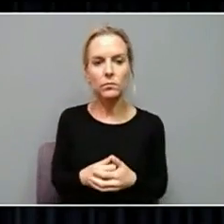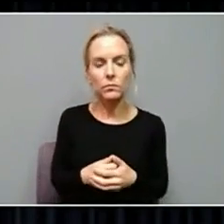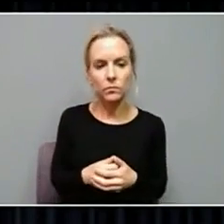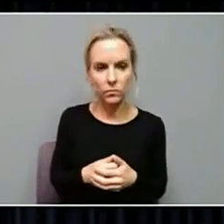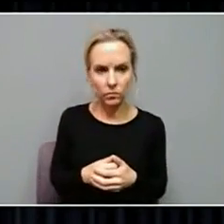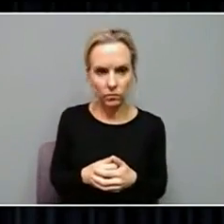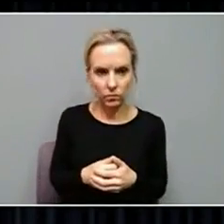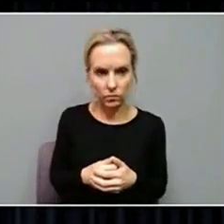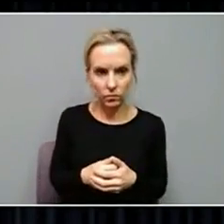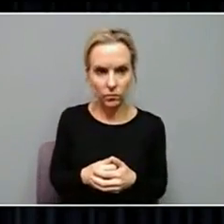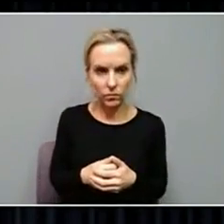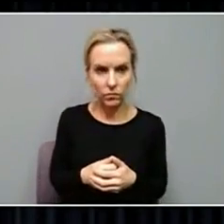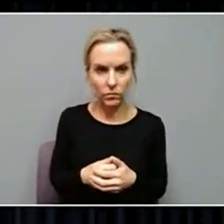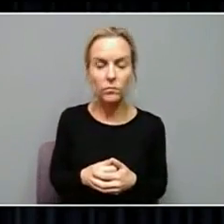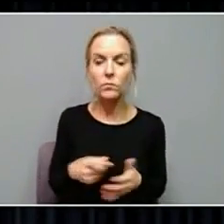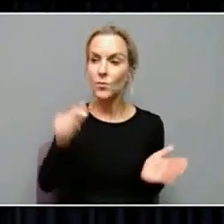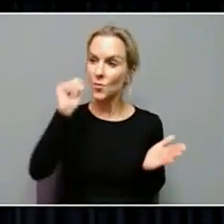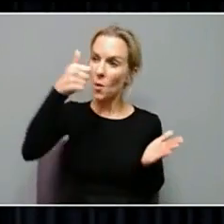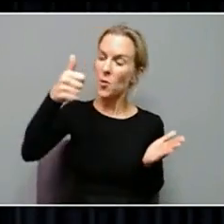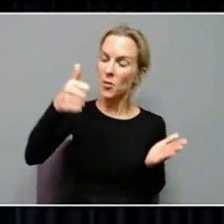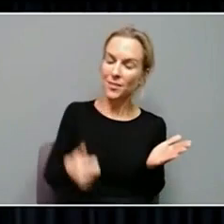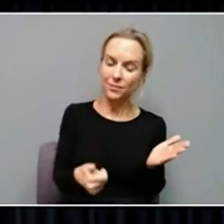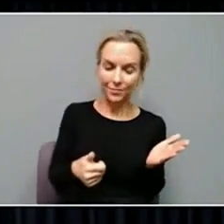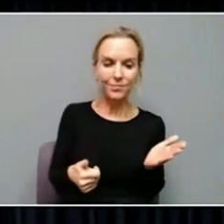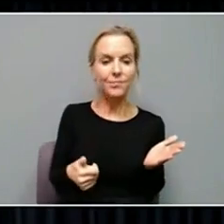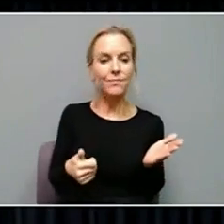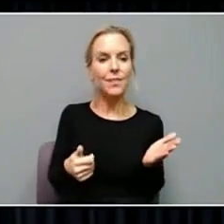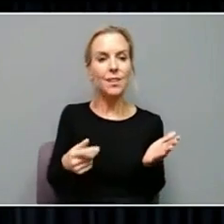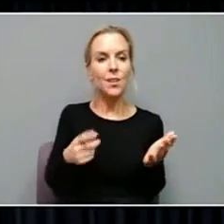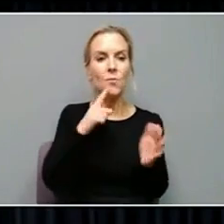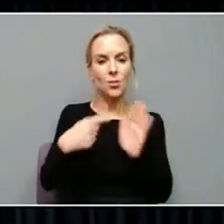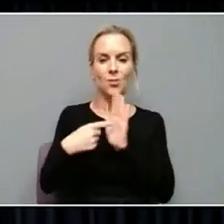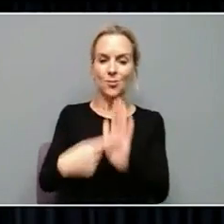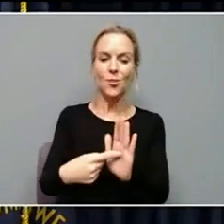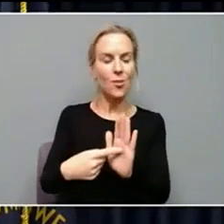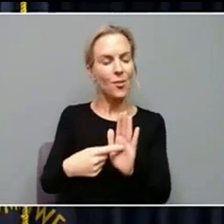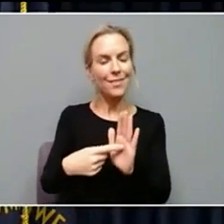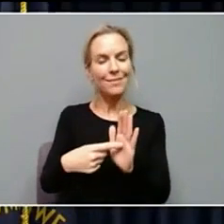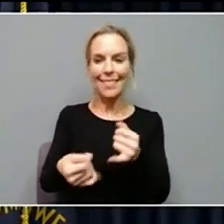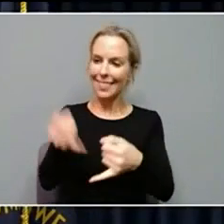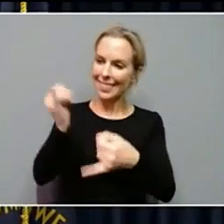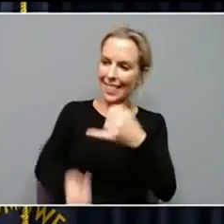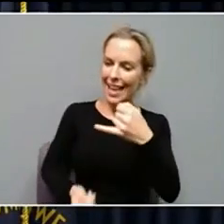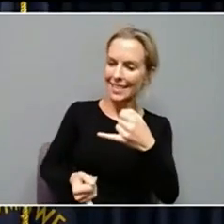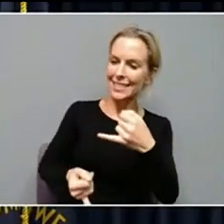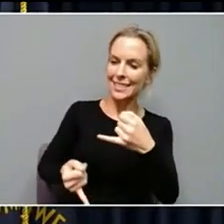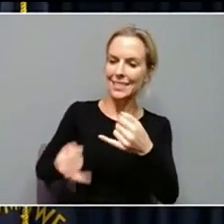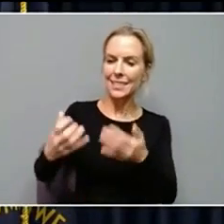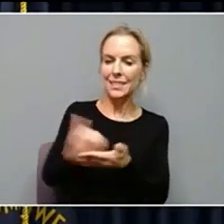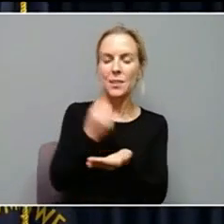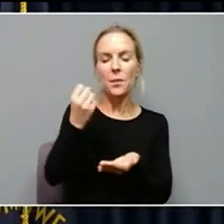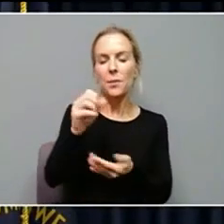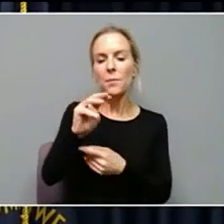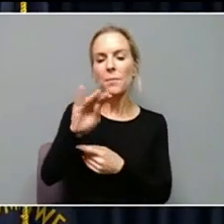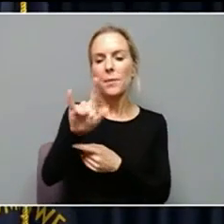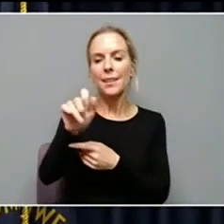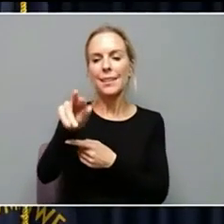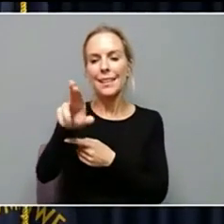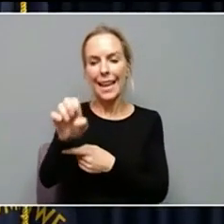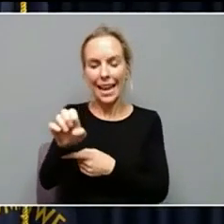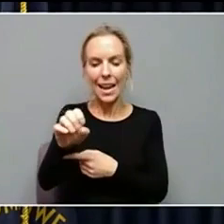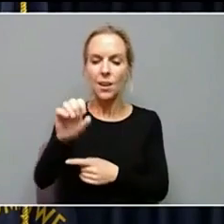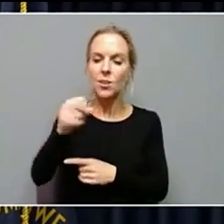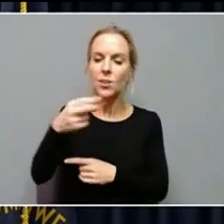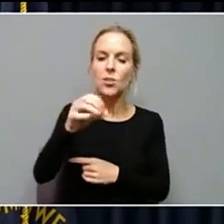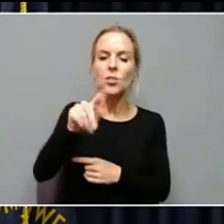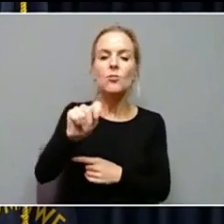So tomorrow, we're going to unveil our last millionaire in the Shot at a Million contest, as well as five